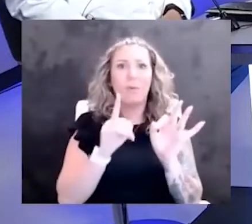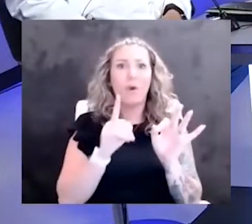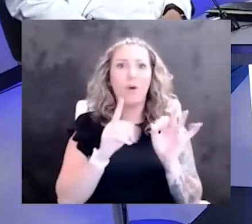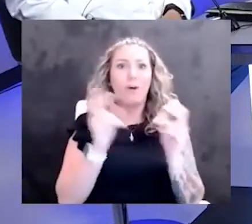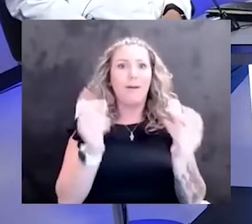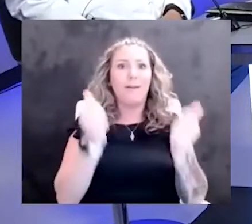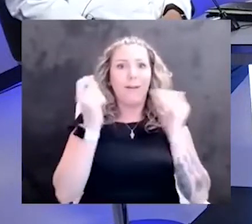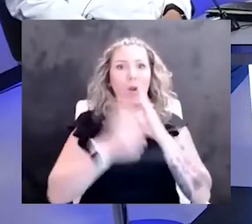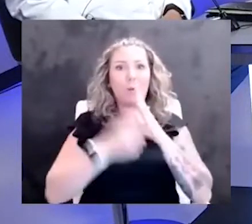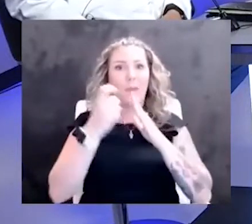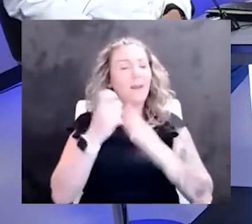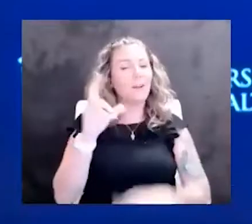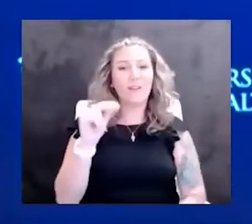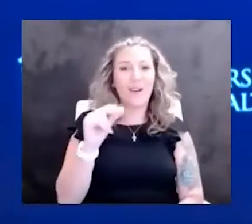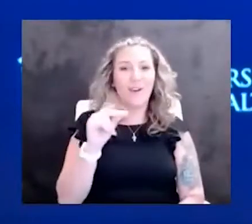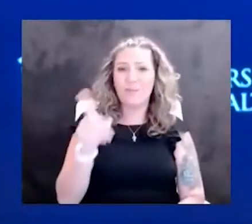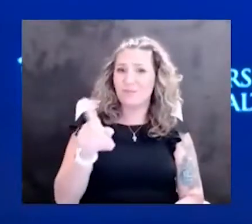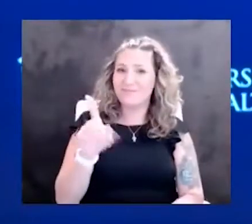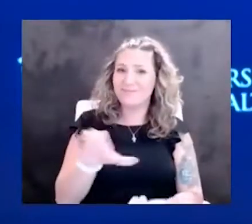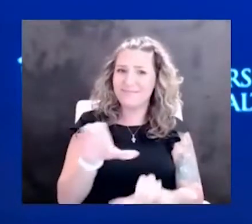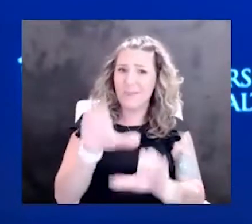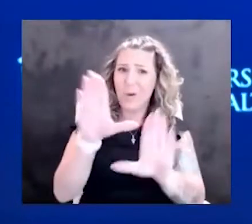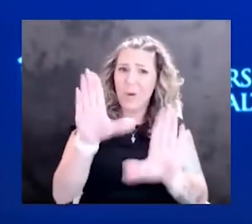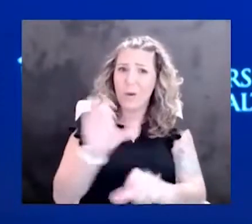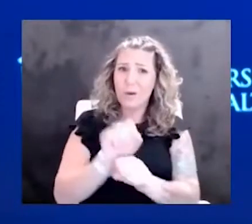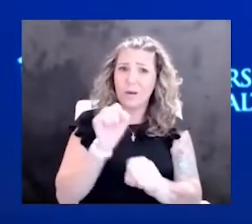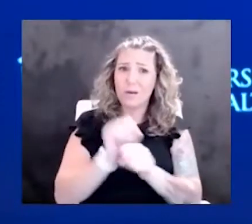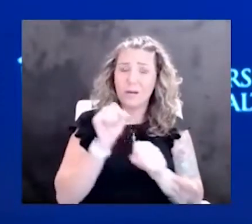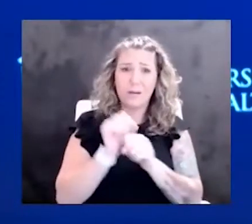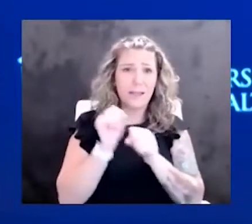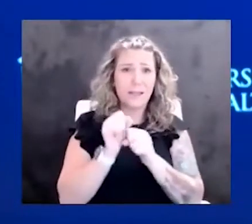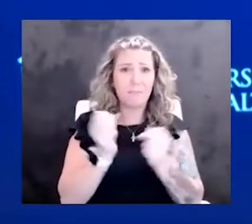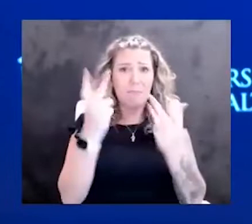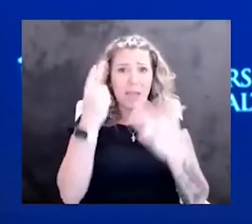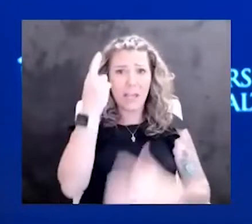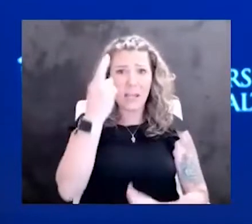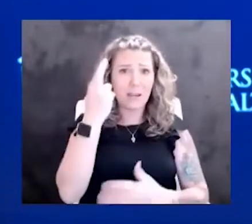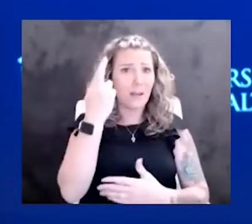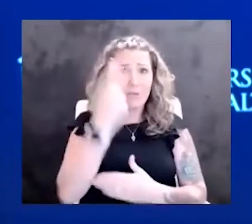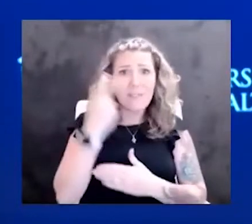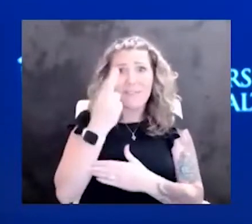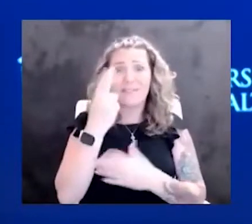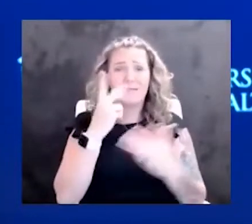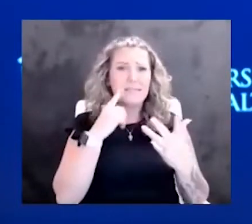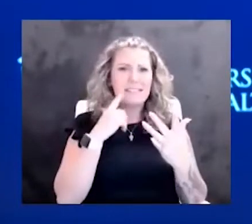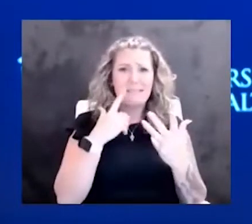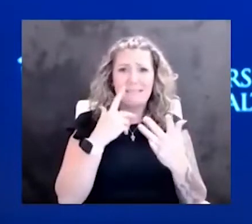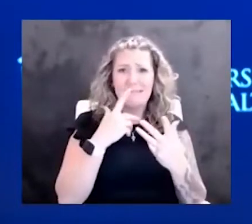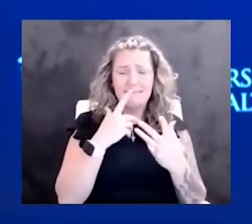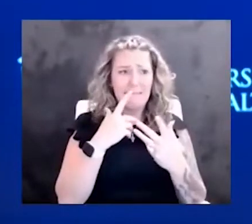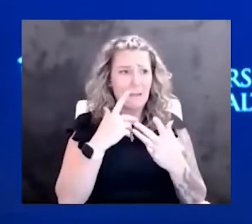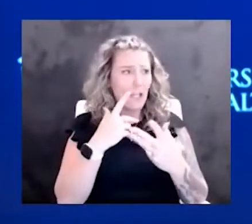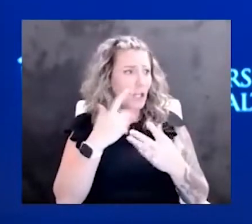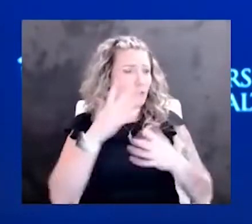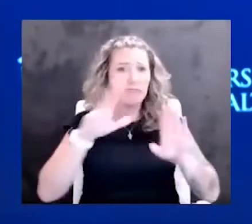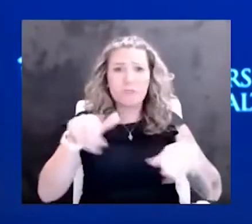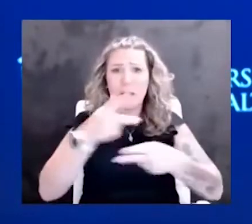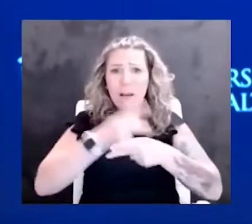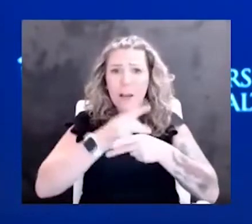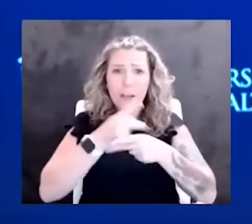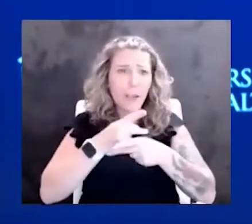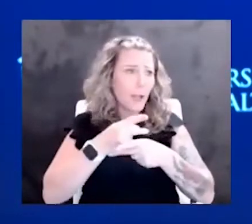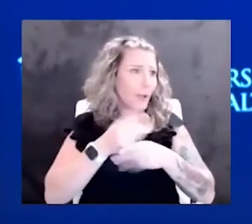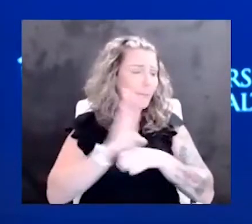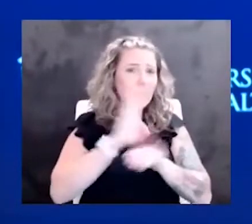did a great job for that, because it is multi-layered, right? People, is the child care company open again? What are your work requirements going to